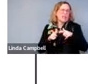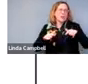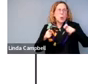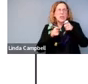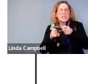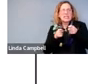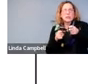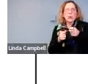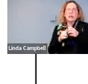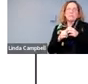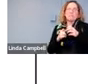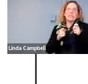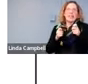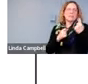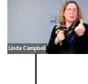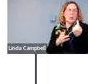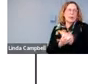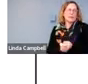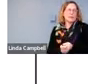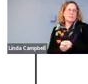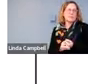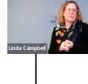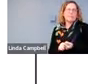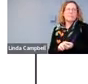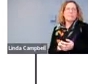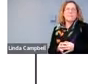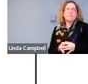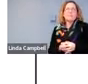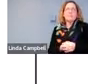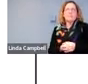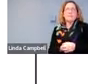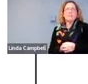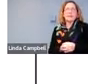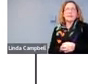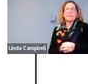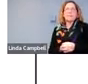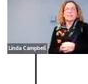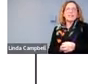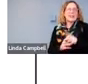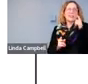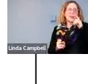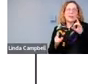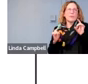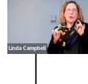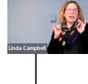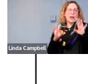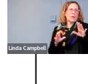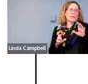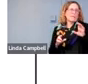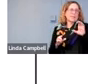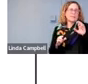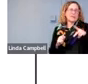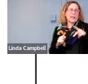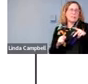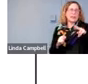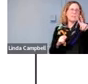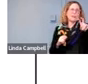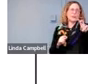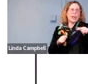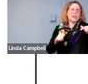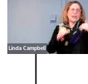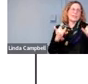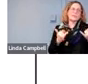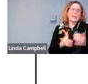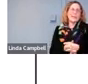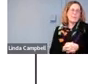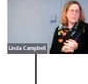And so I say we're now in that red zone that where we need to be in a control and management only. I don't think we're going to be able to get rid of